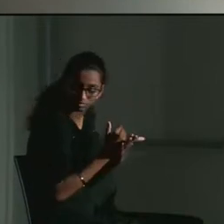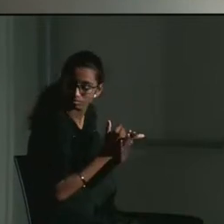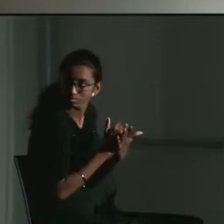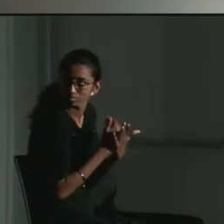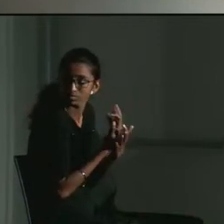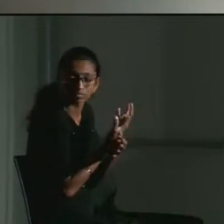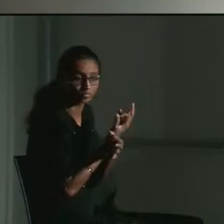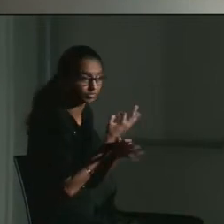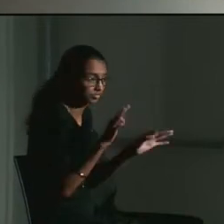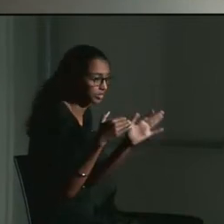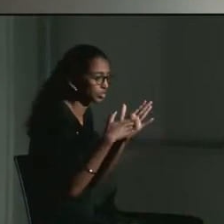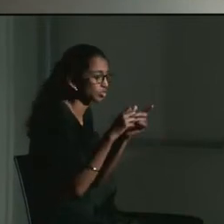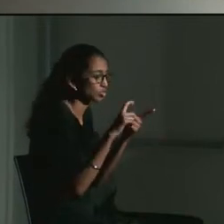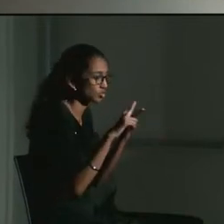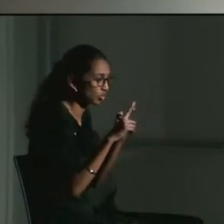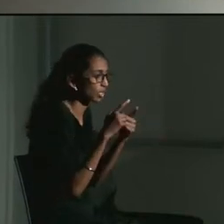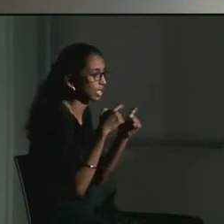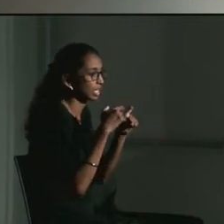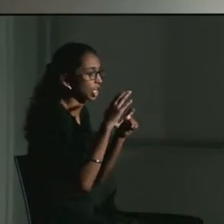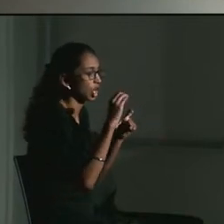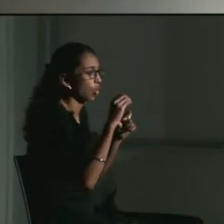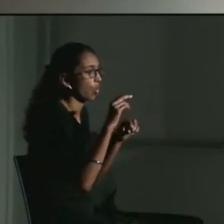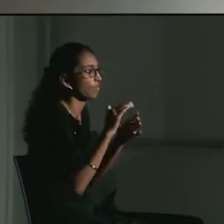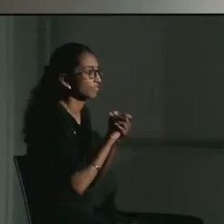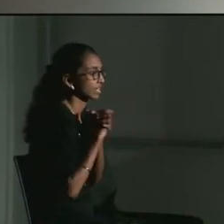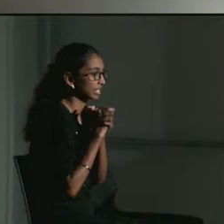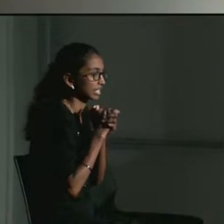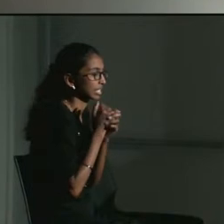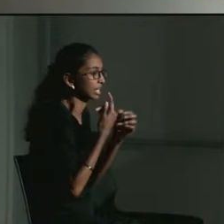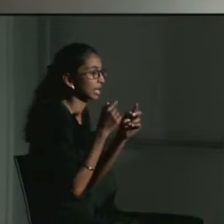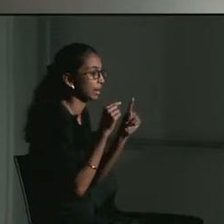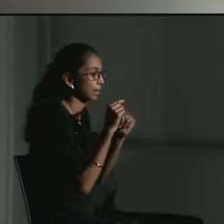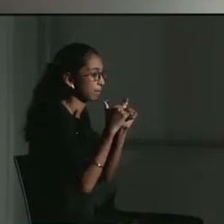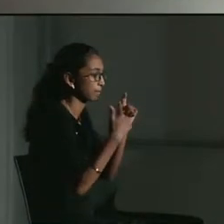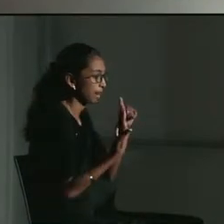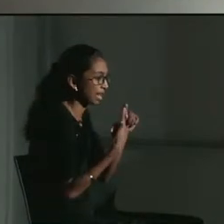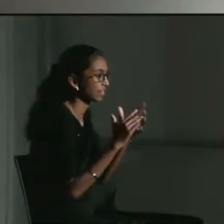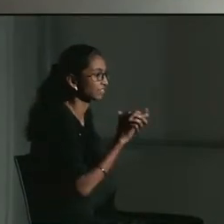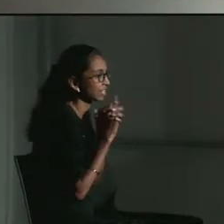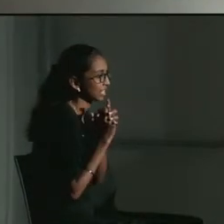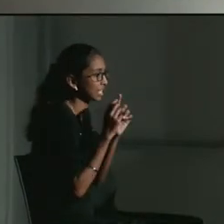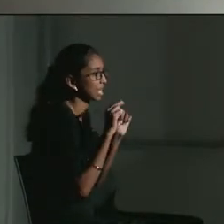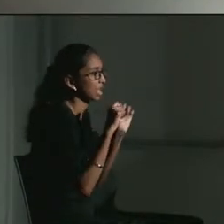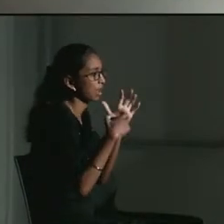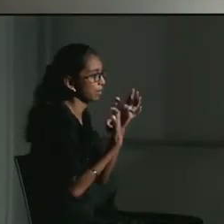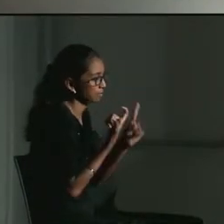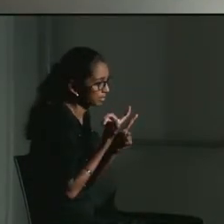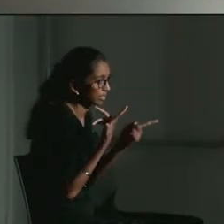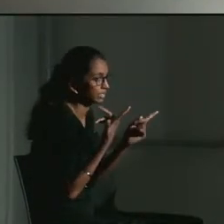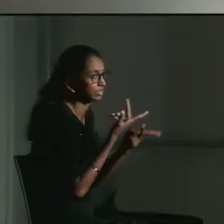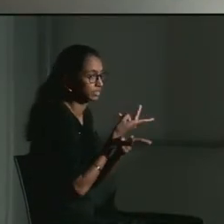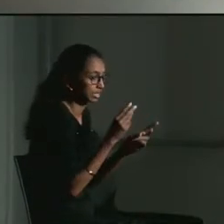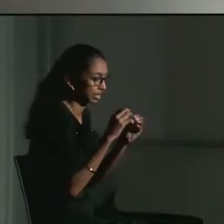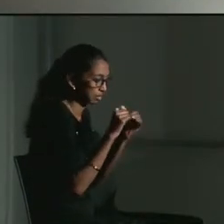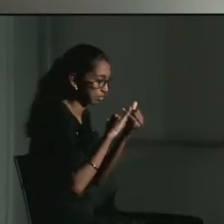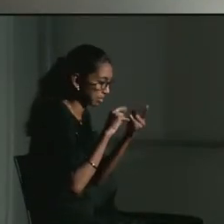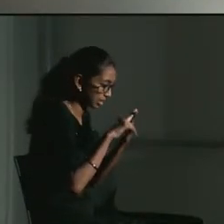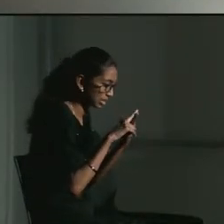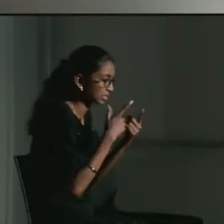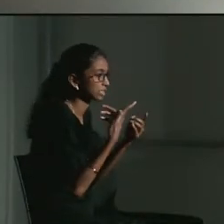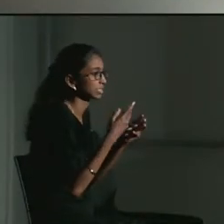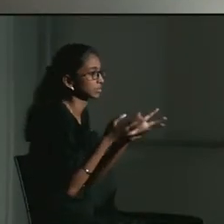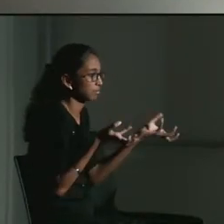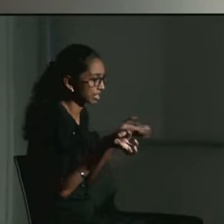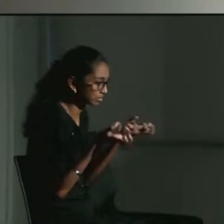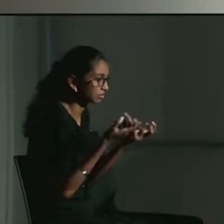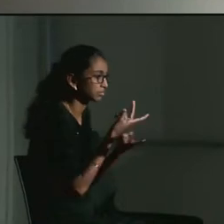zones, eco-friendly parks, pet-friendly parks, surveillance, waste management, all of these words started